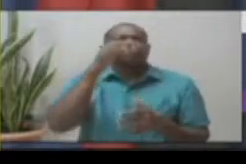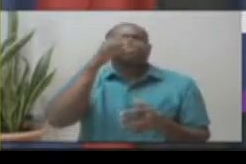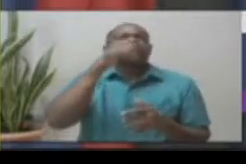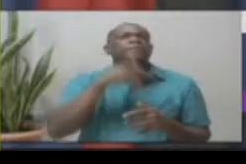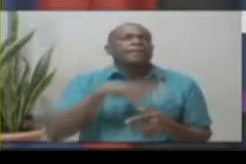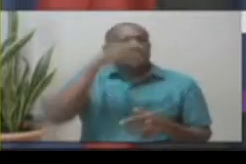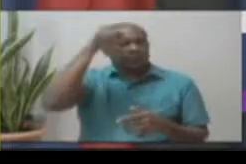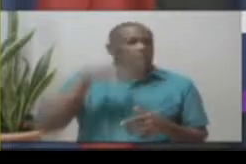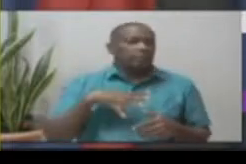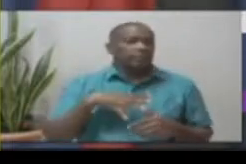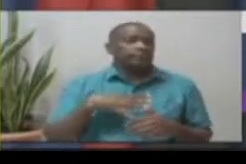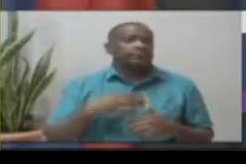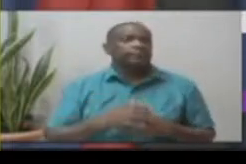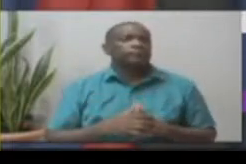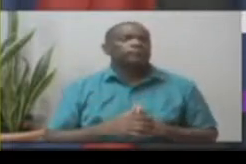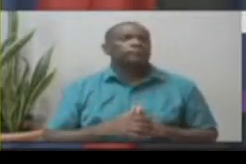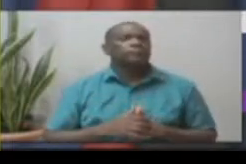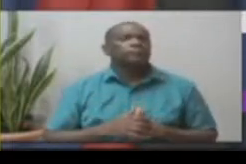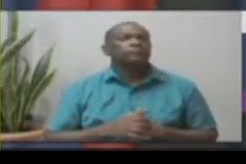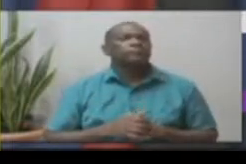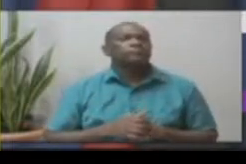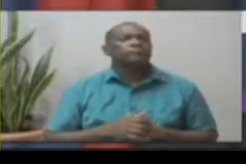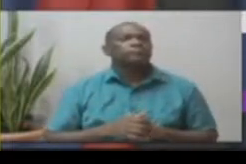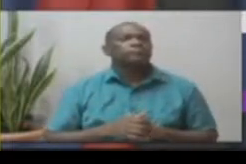we would